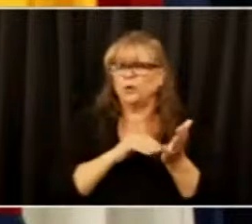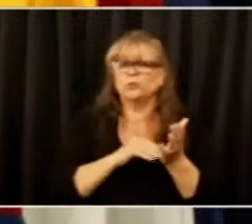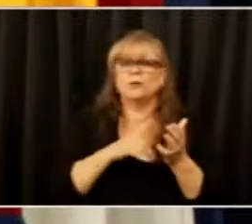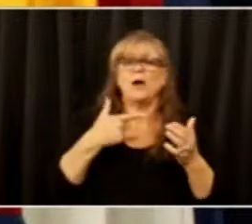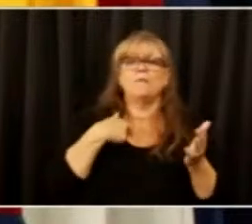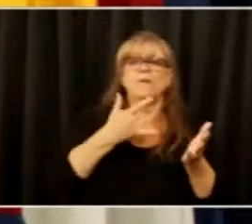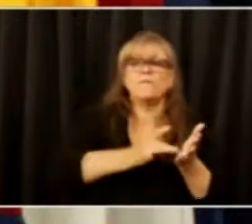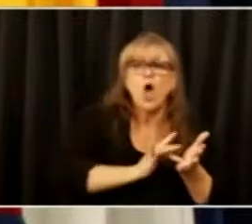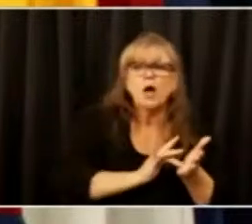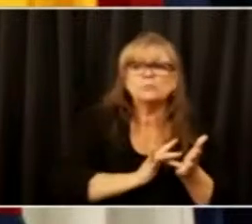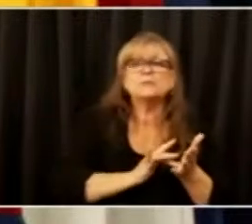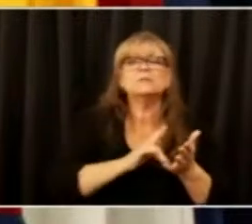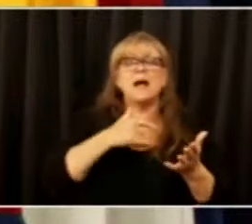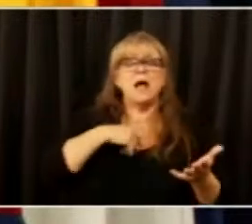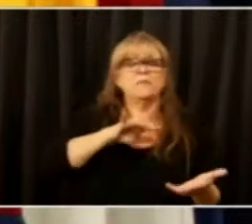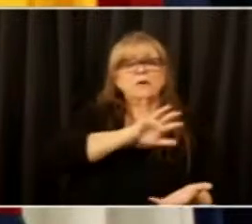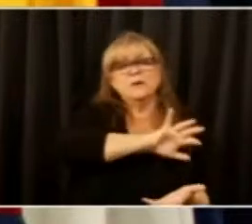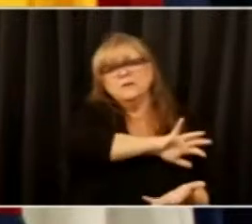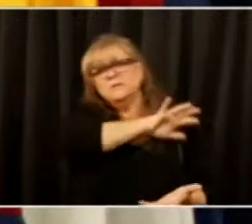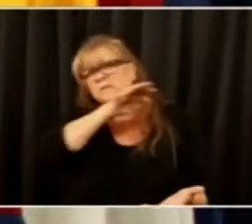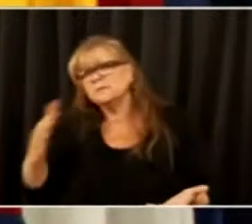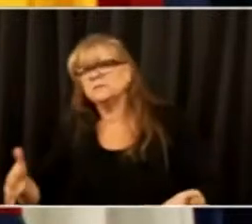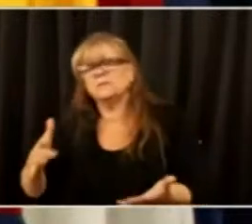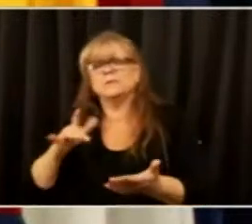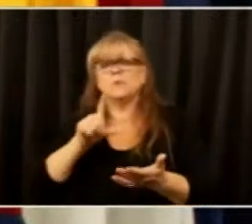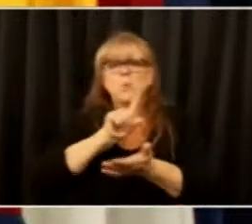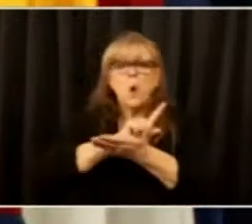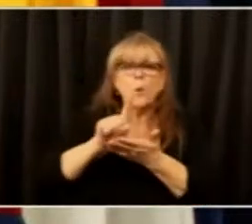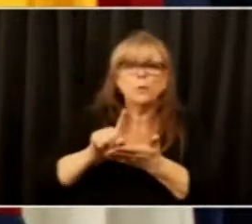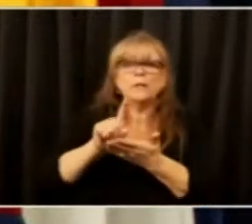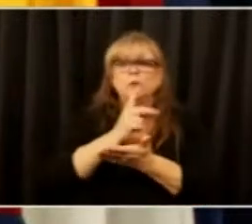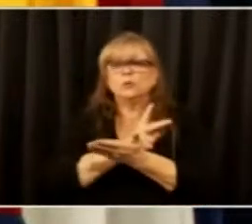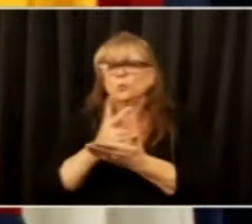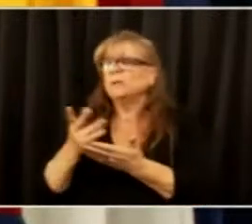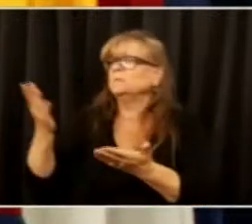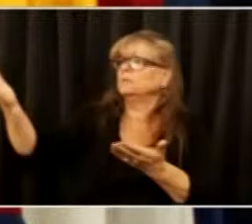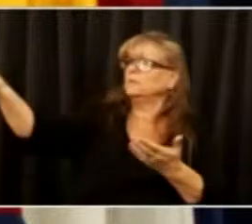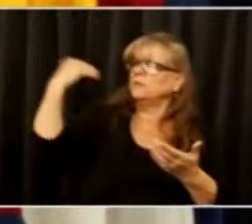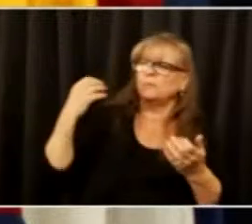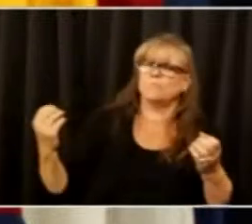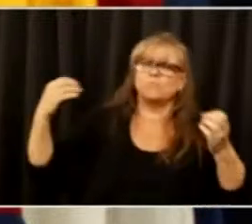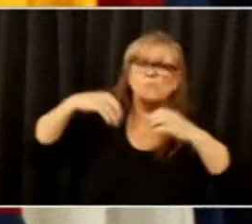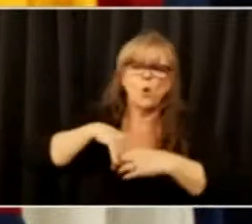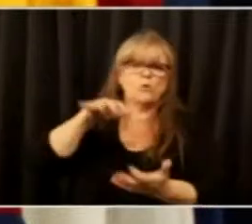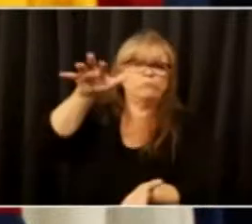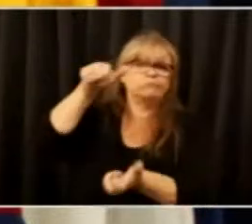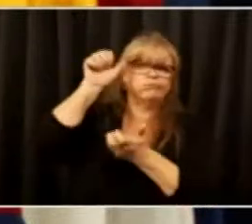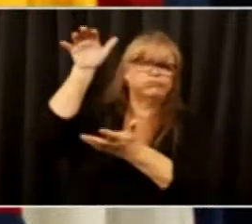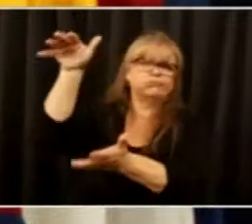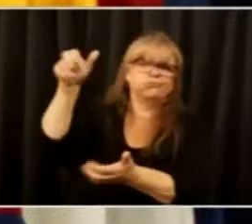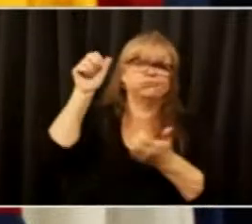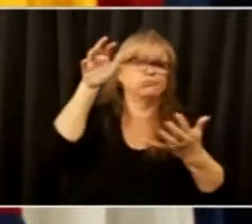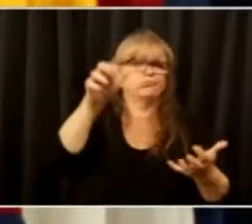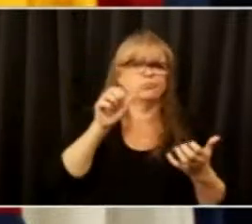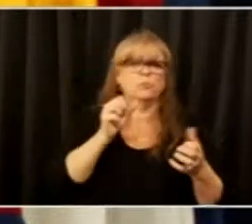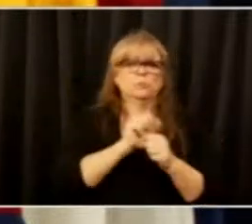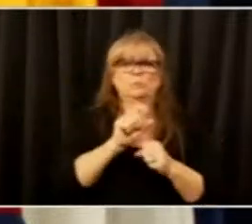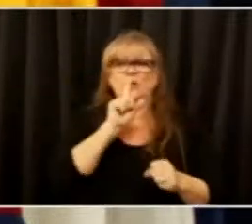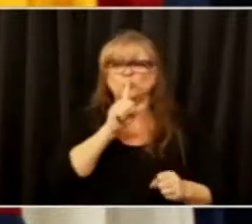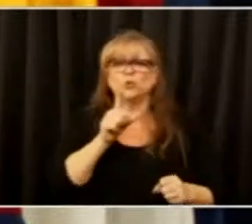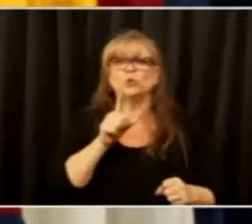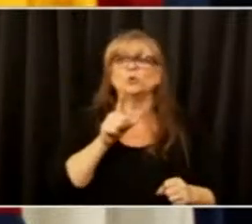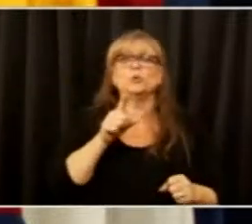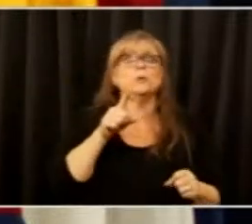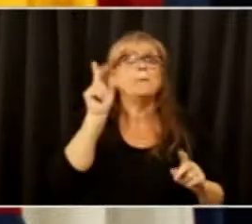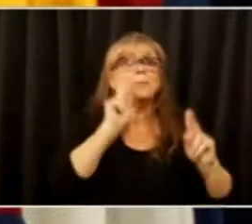refrigerators, freezers, of course, that's all verified as one of our provider partners. But we want to make sure they have it where they need it, when they need it,